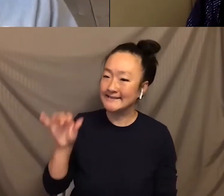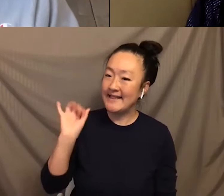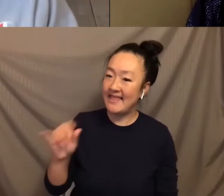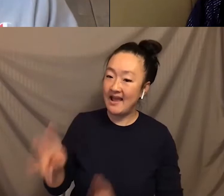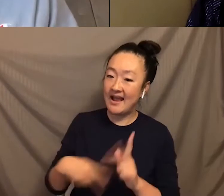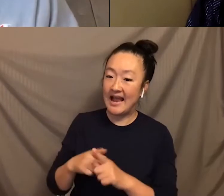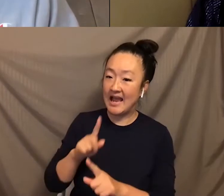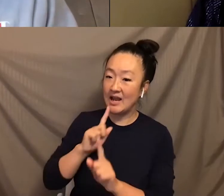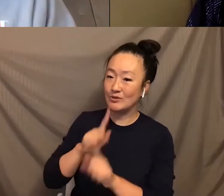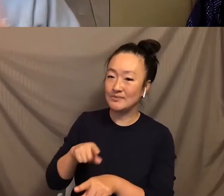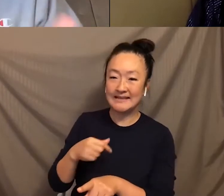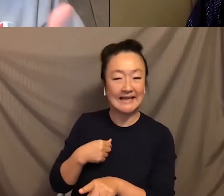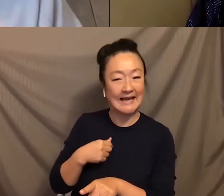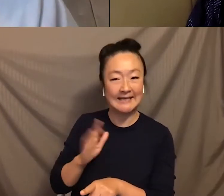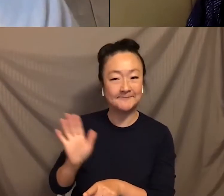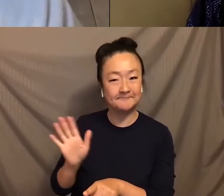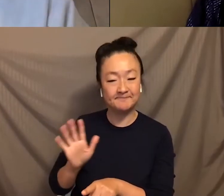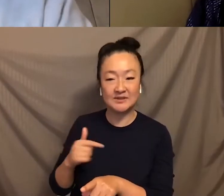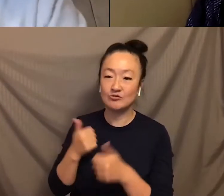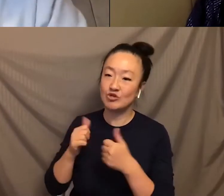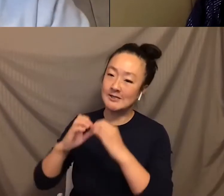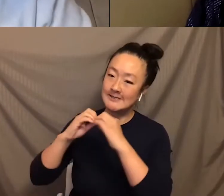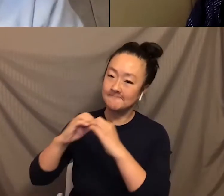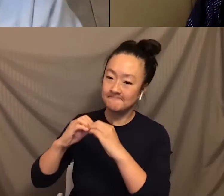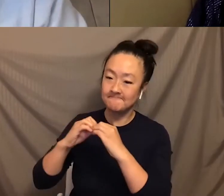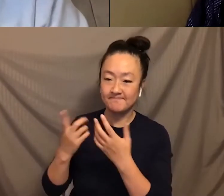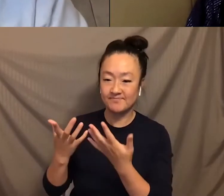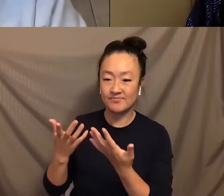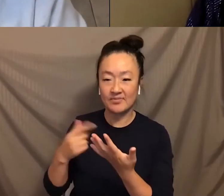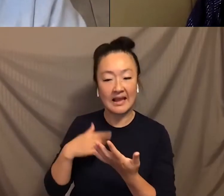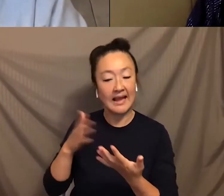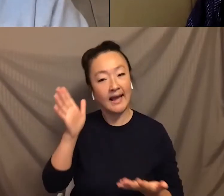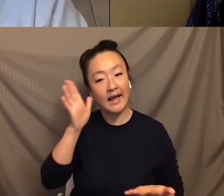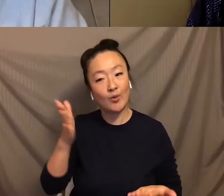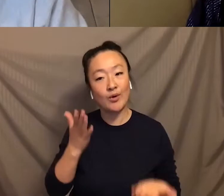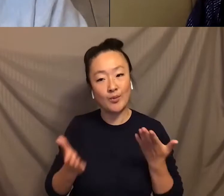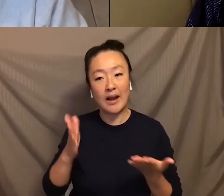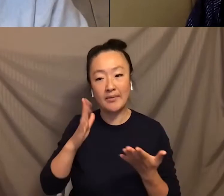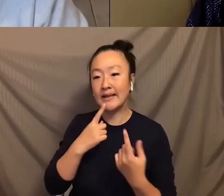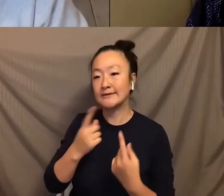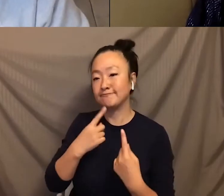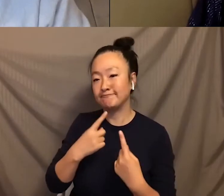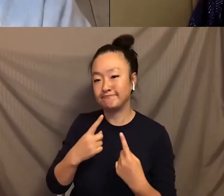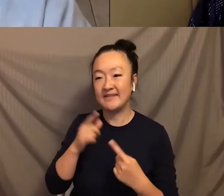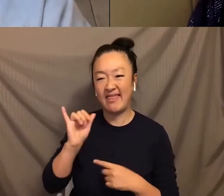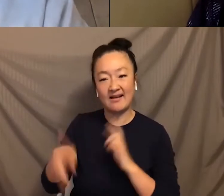write against in this book, yet I will likely still get it even after it's out. So I'll just have to live with that.